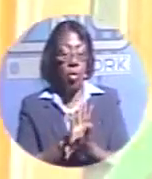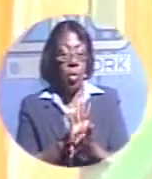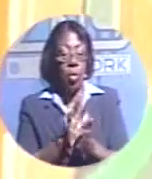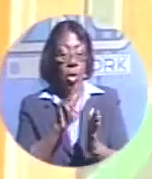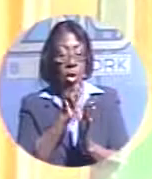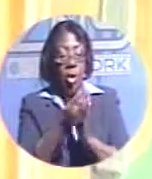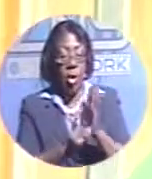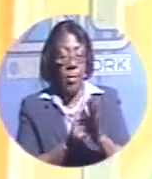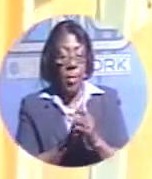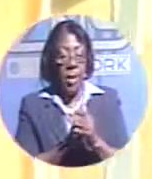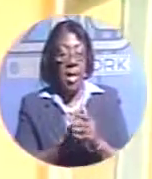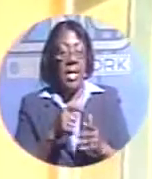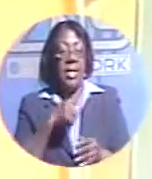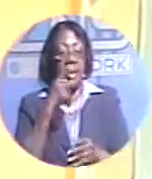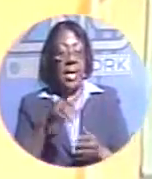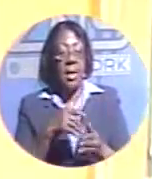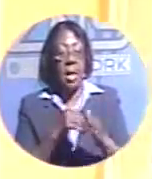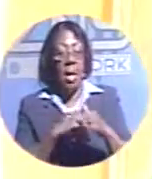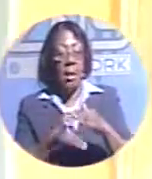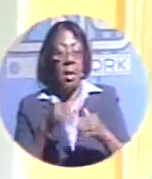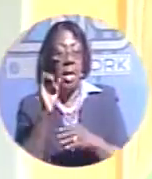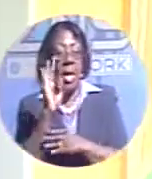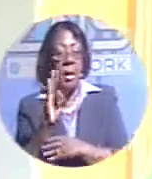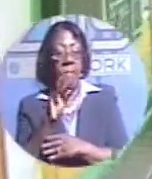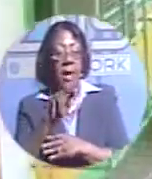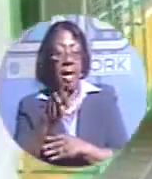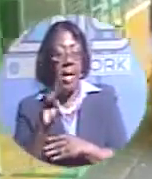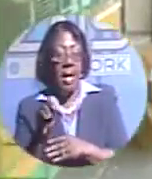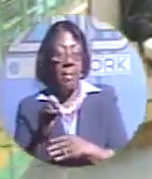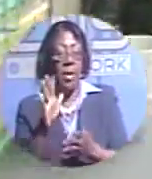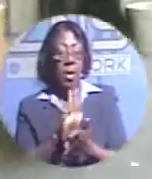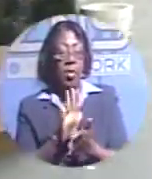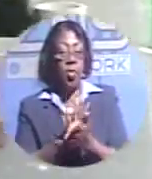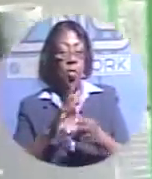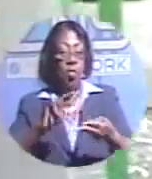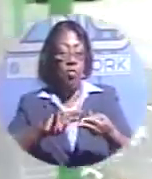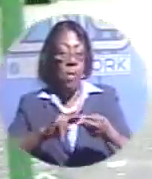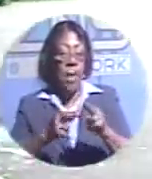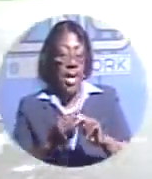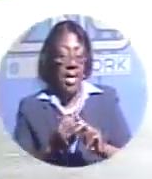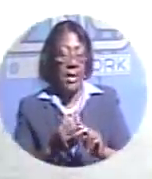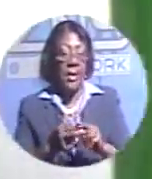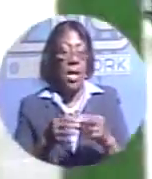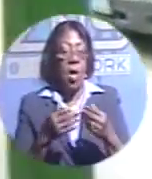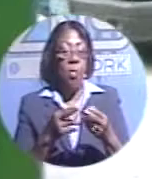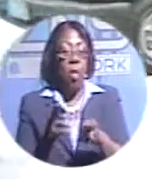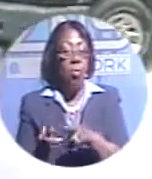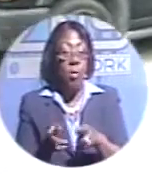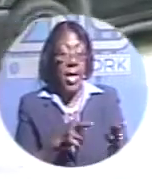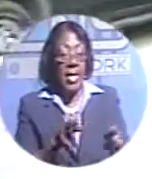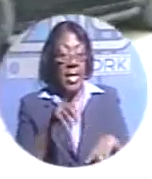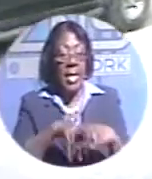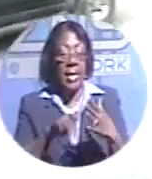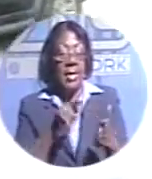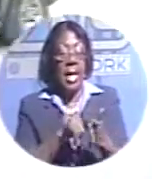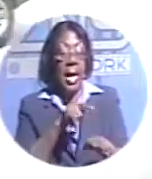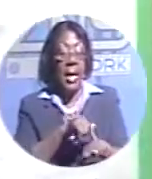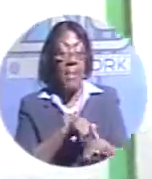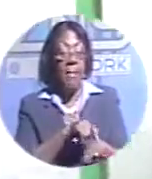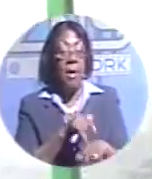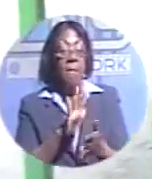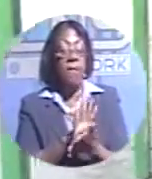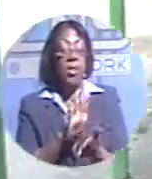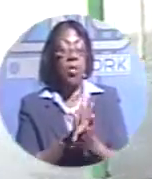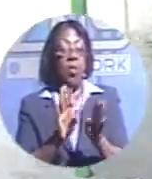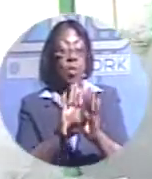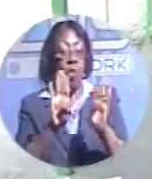F&M administration, repairs were completed in record-breaking time. But he says it appears that the government is up to its old habits and have not only